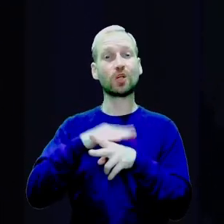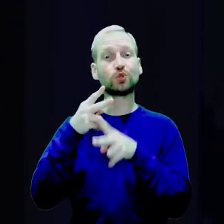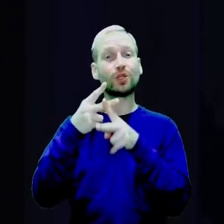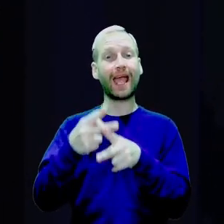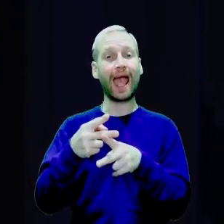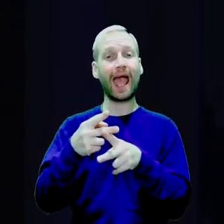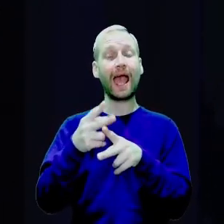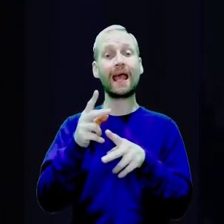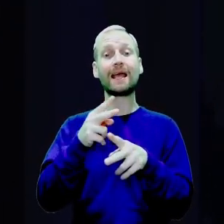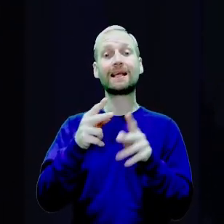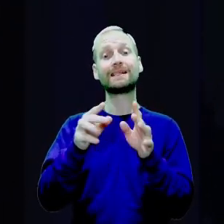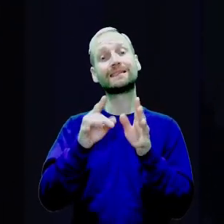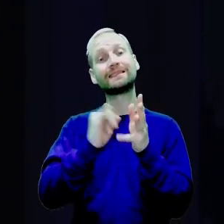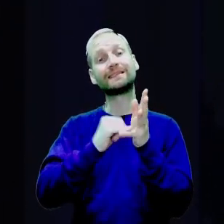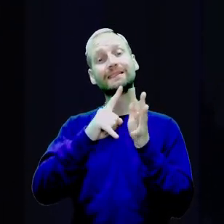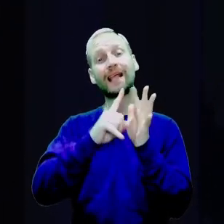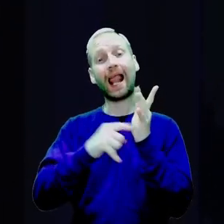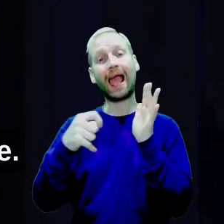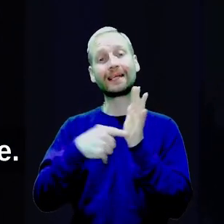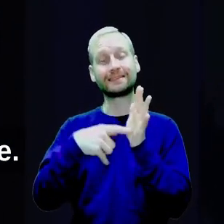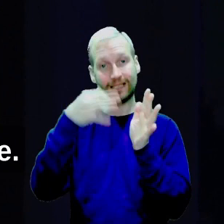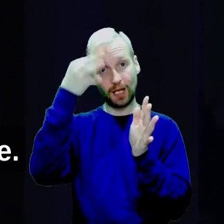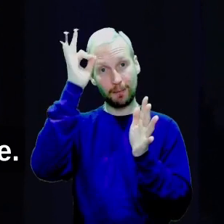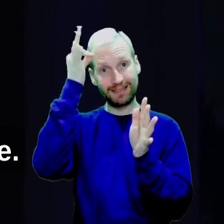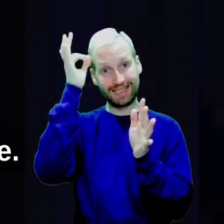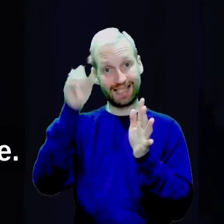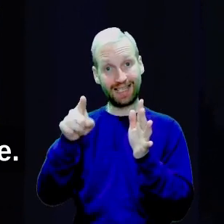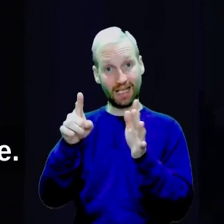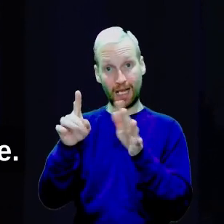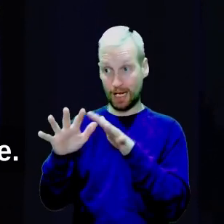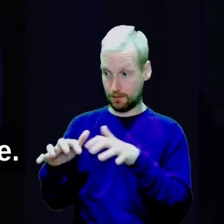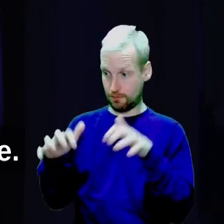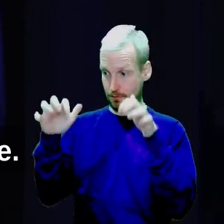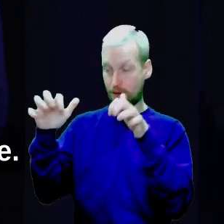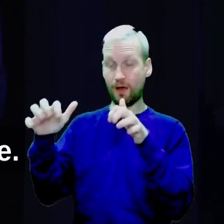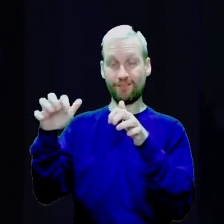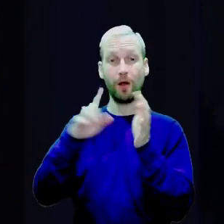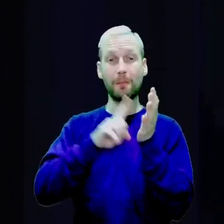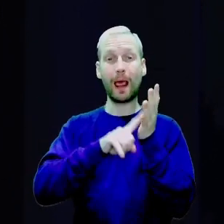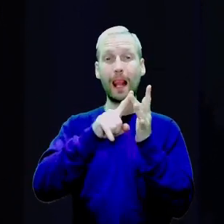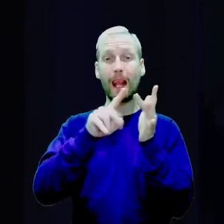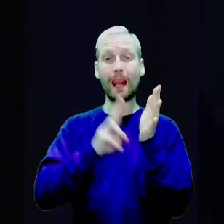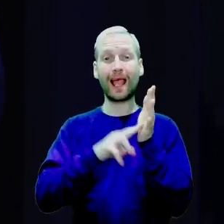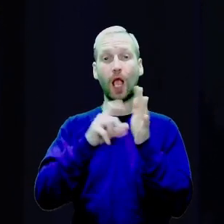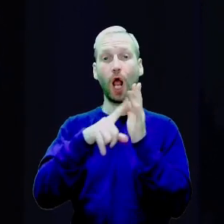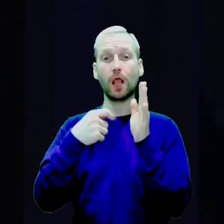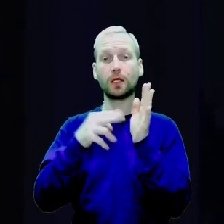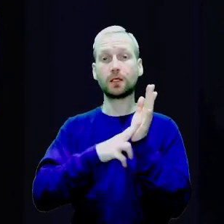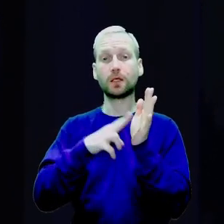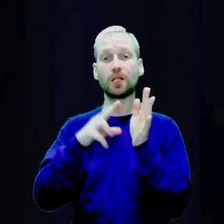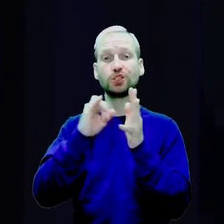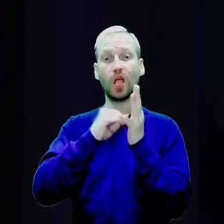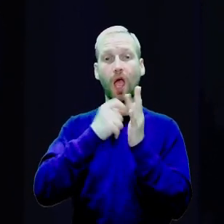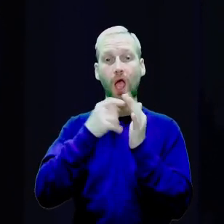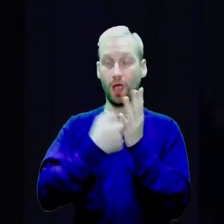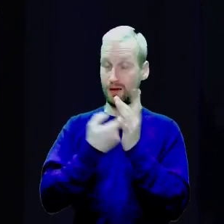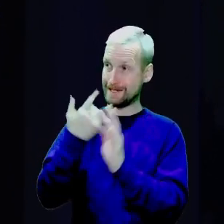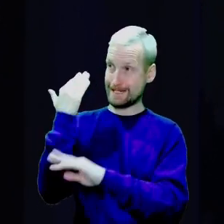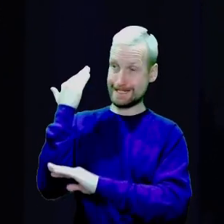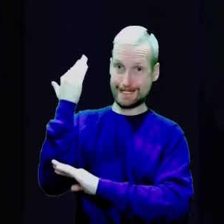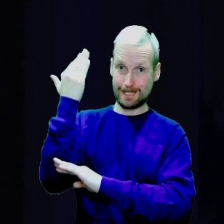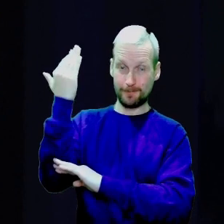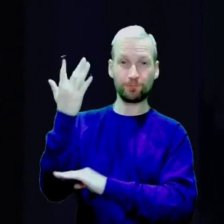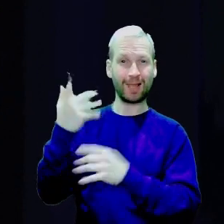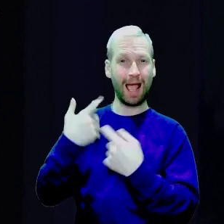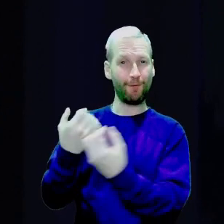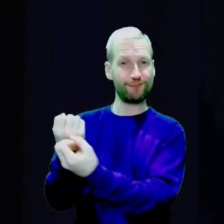Select Committee in the House of Commons, and we're represented by our colleagues from Lincolnshire. All the feedback we receive is